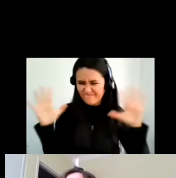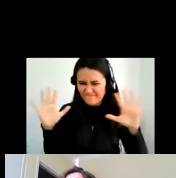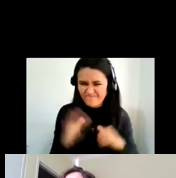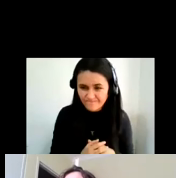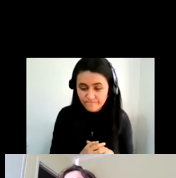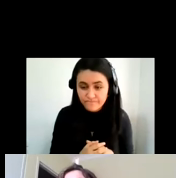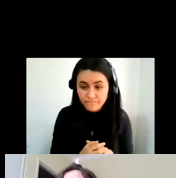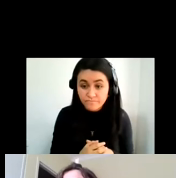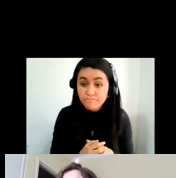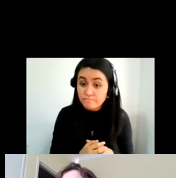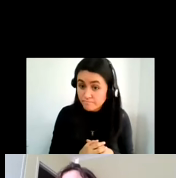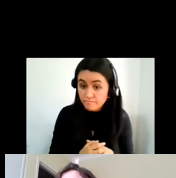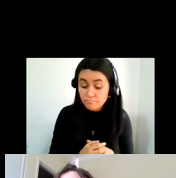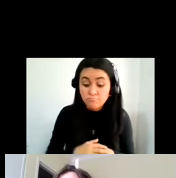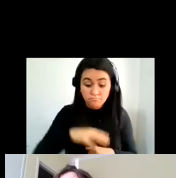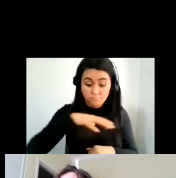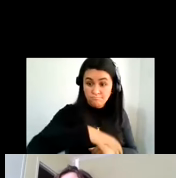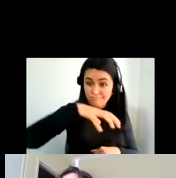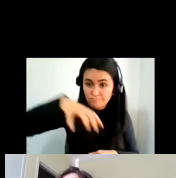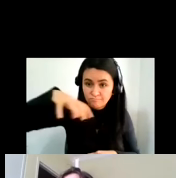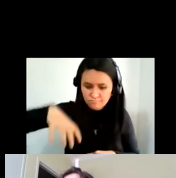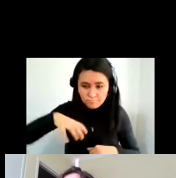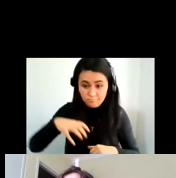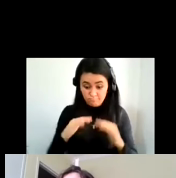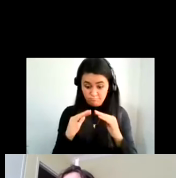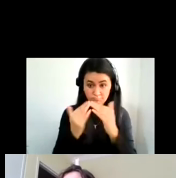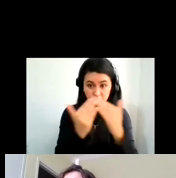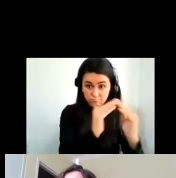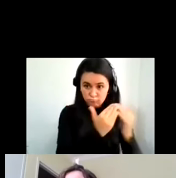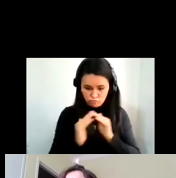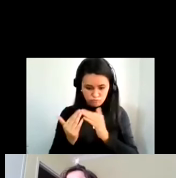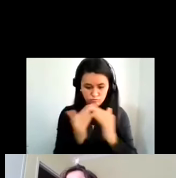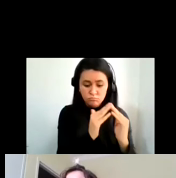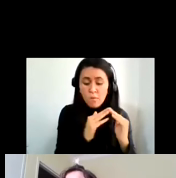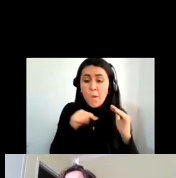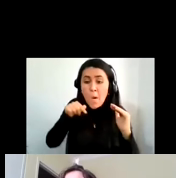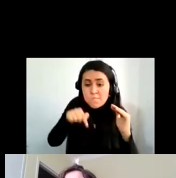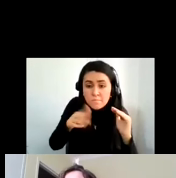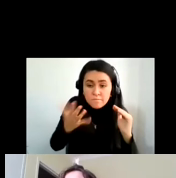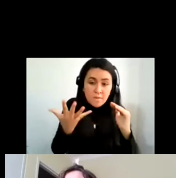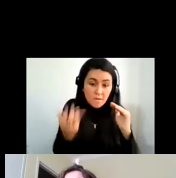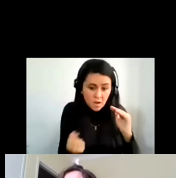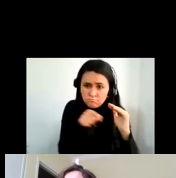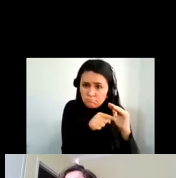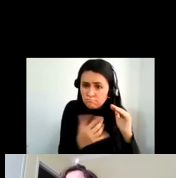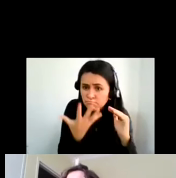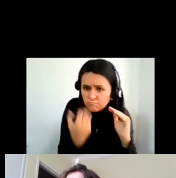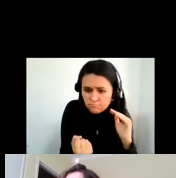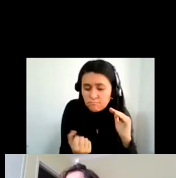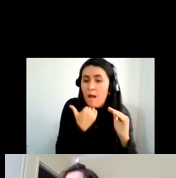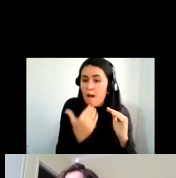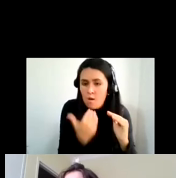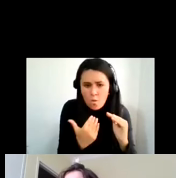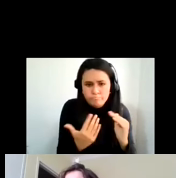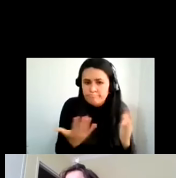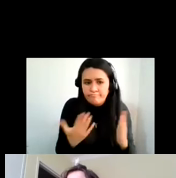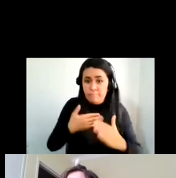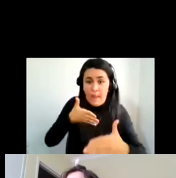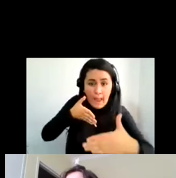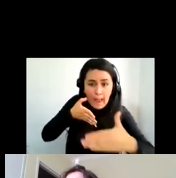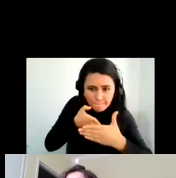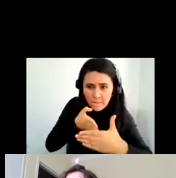may pose different difficulties from a safety perspective, discriminatory attitudes by providers as